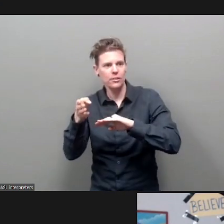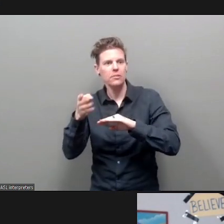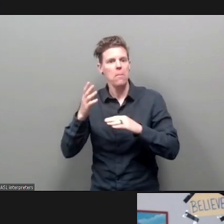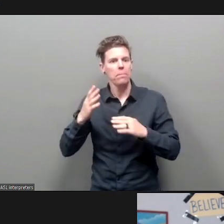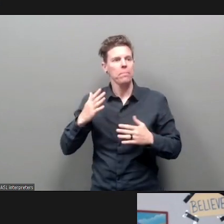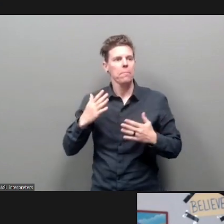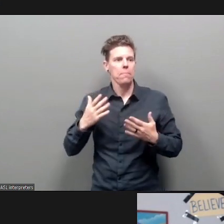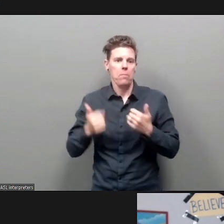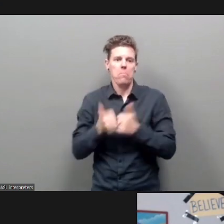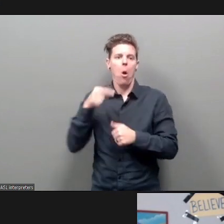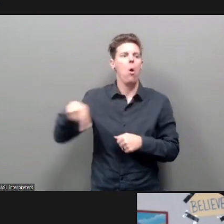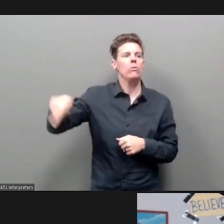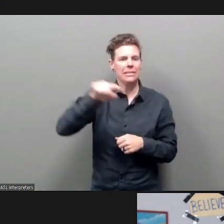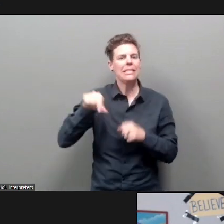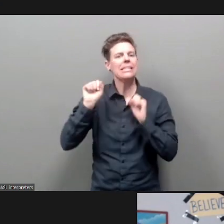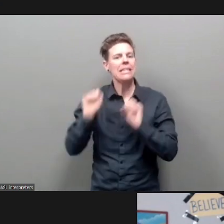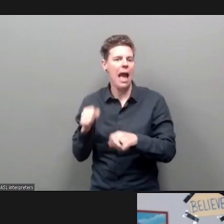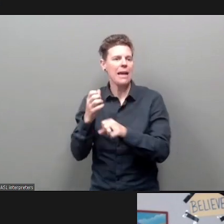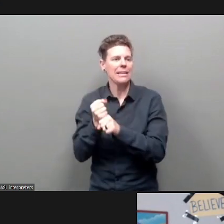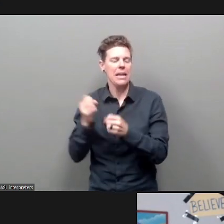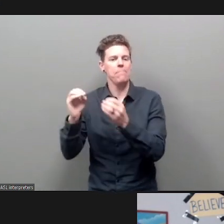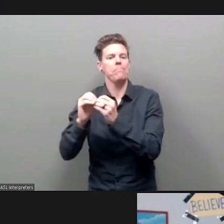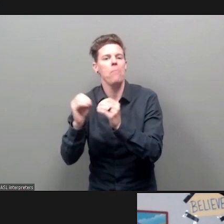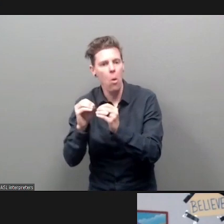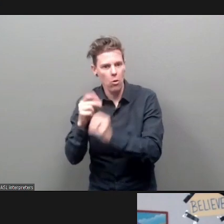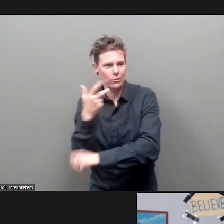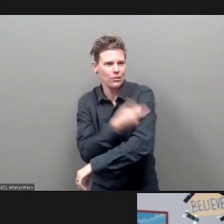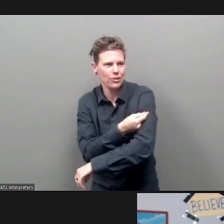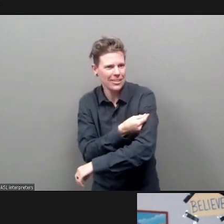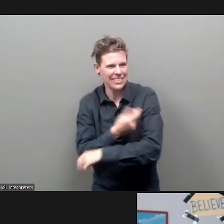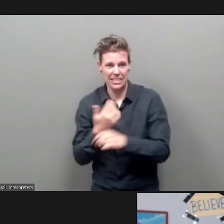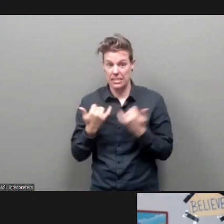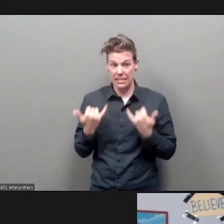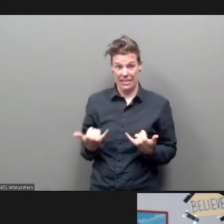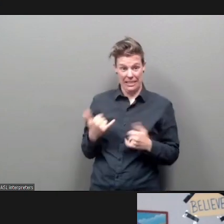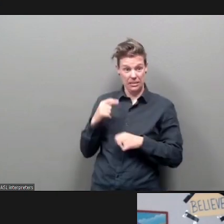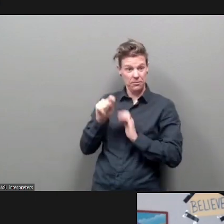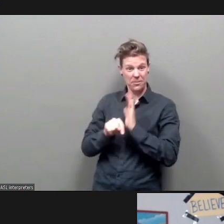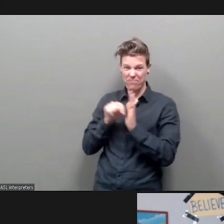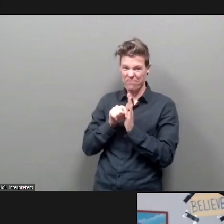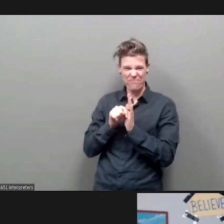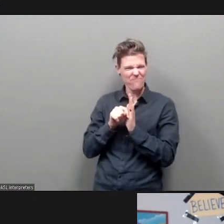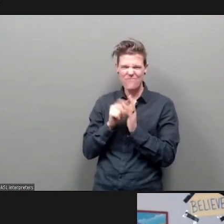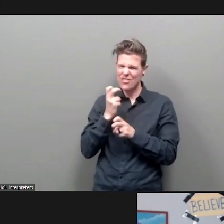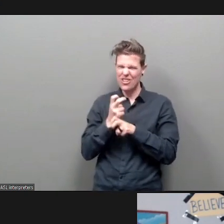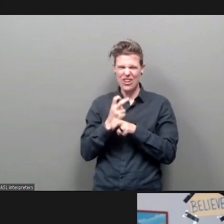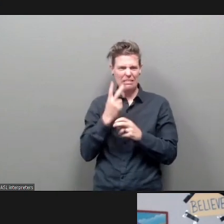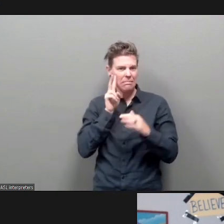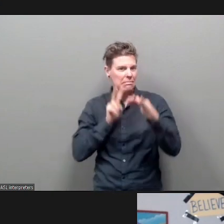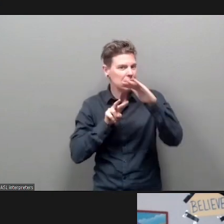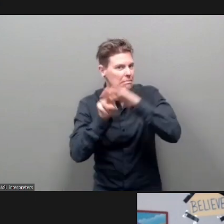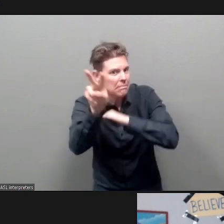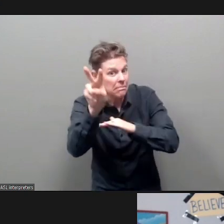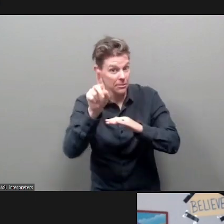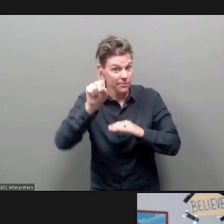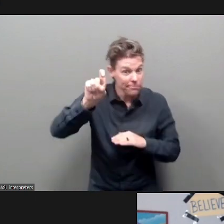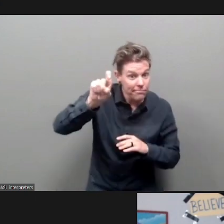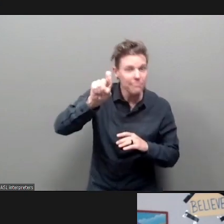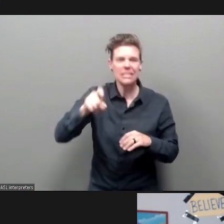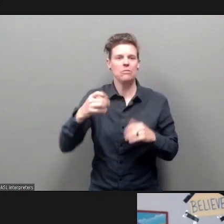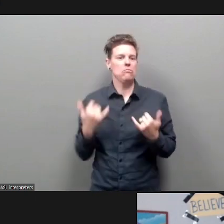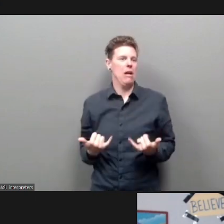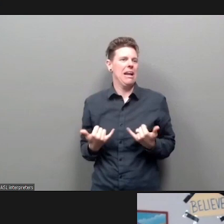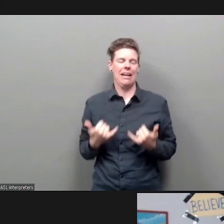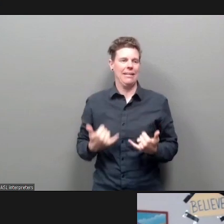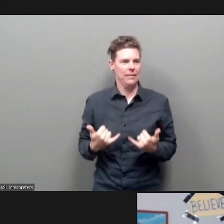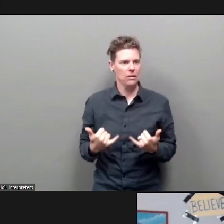So it's a little early to tell. I think a more important factor is not how long does the booster